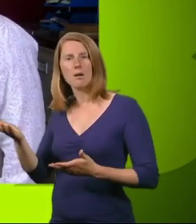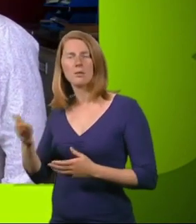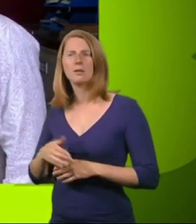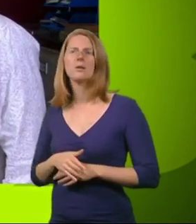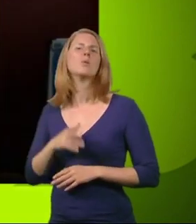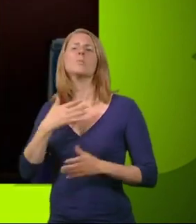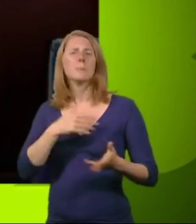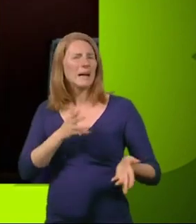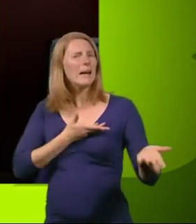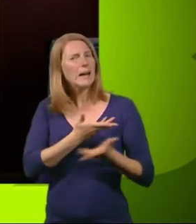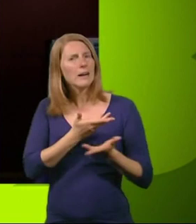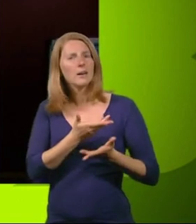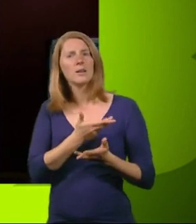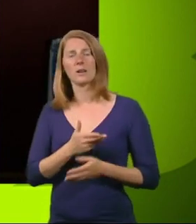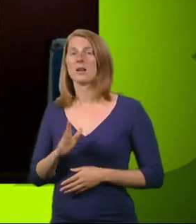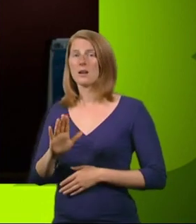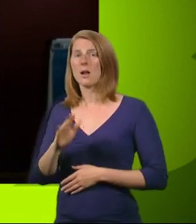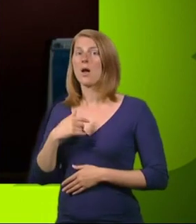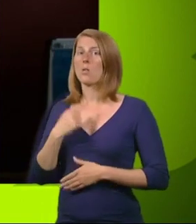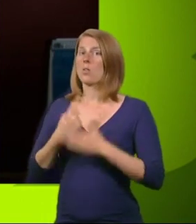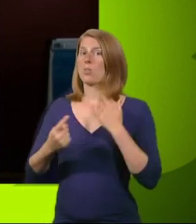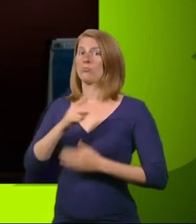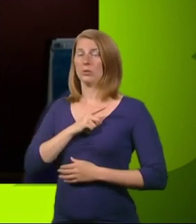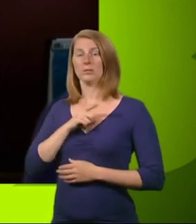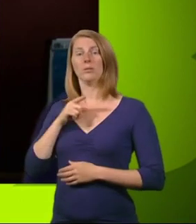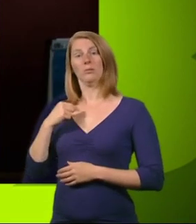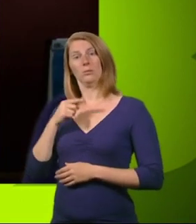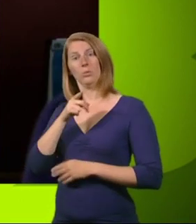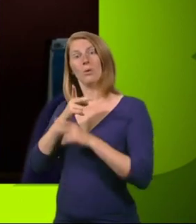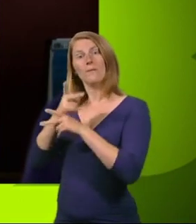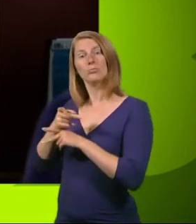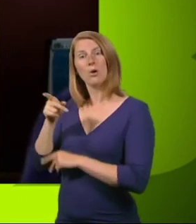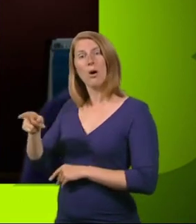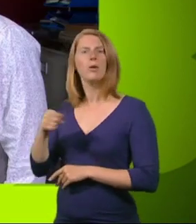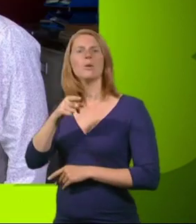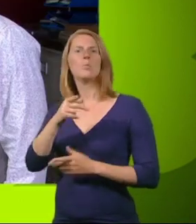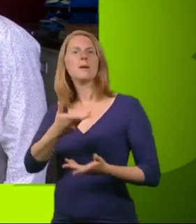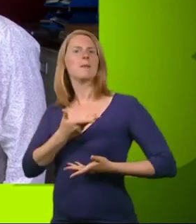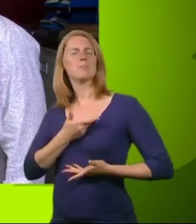been through this. But I'm the only reason you fostered her, and now you won't give me any say.